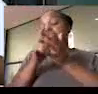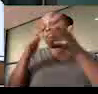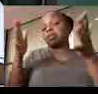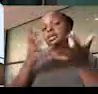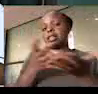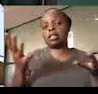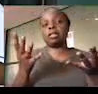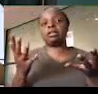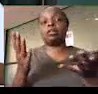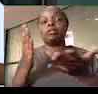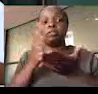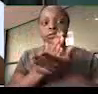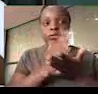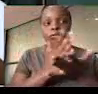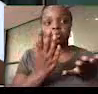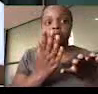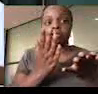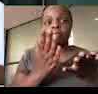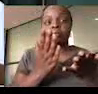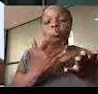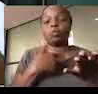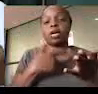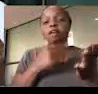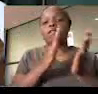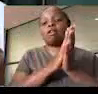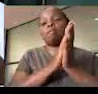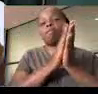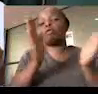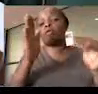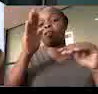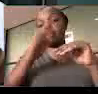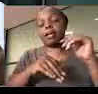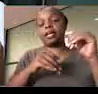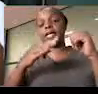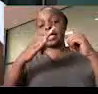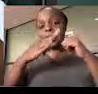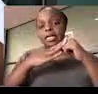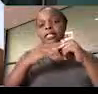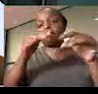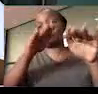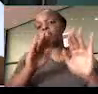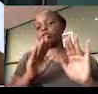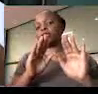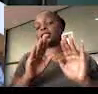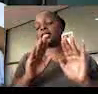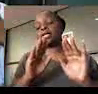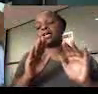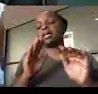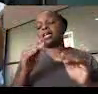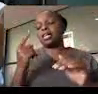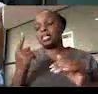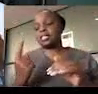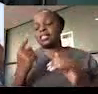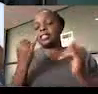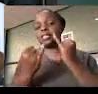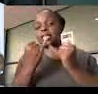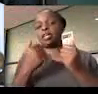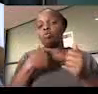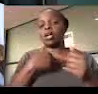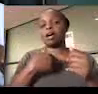There's so many challenges people are facing out there, and our encouragement to many people is you may be